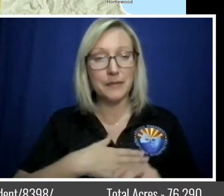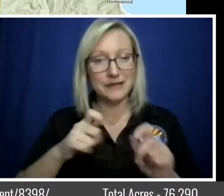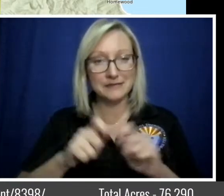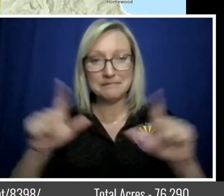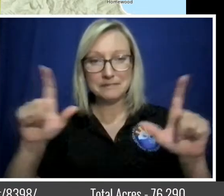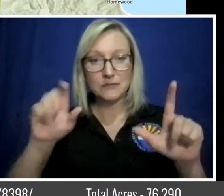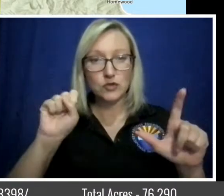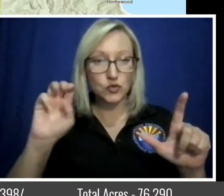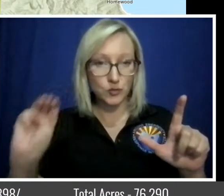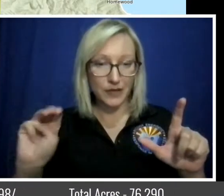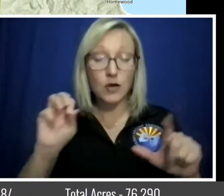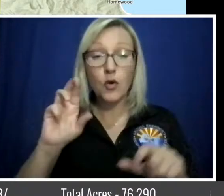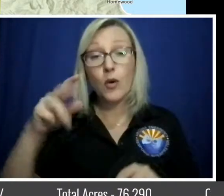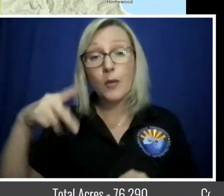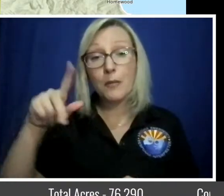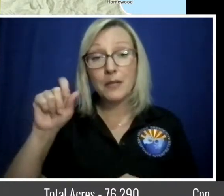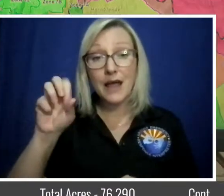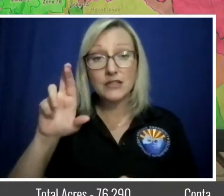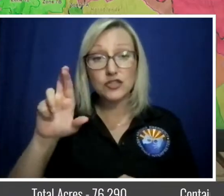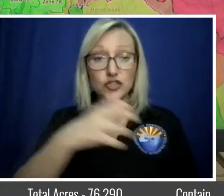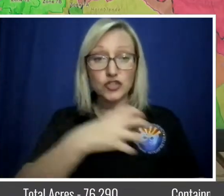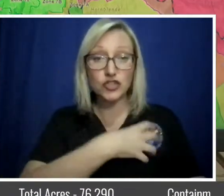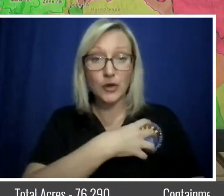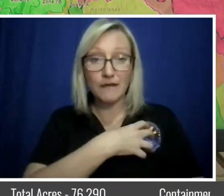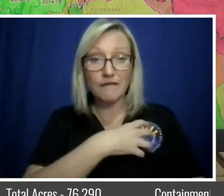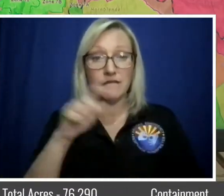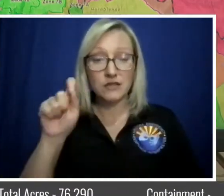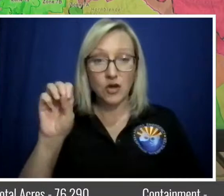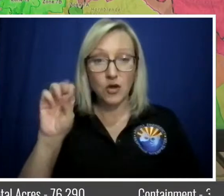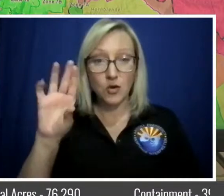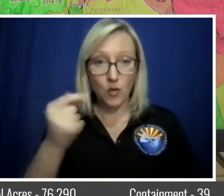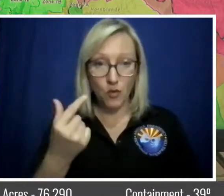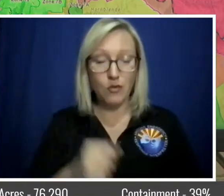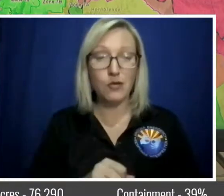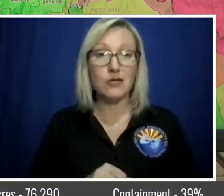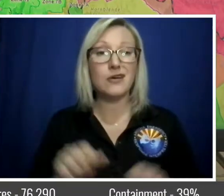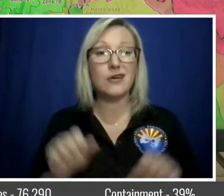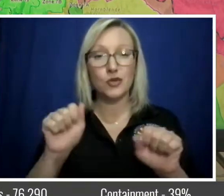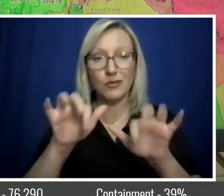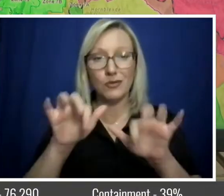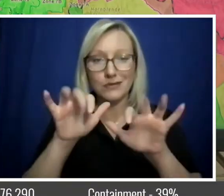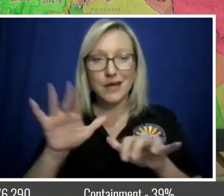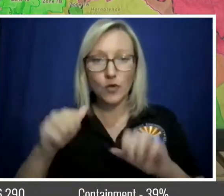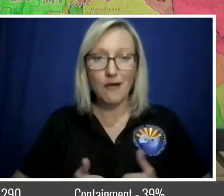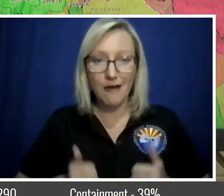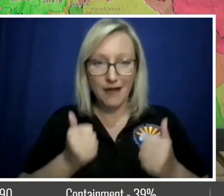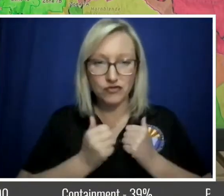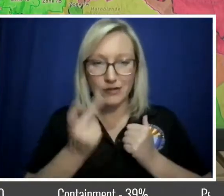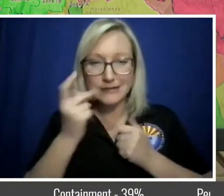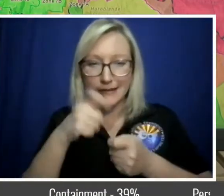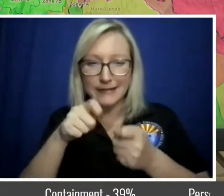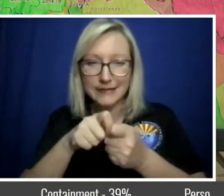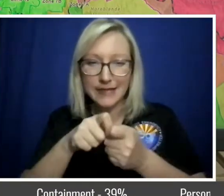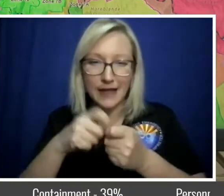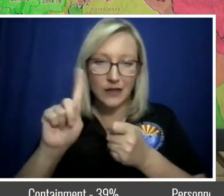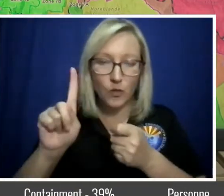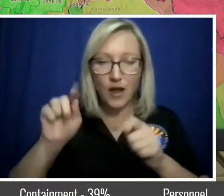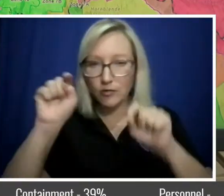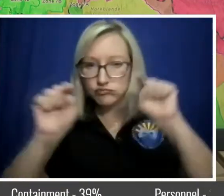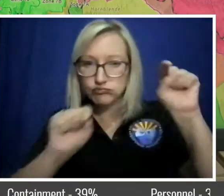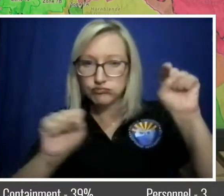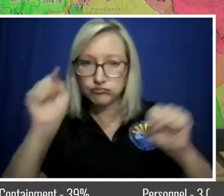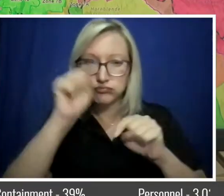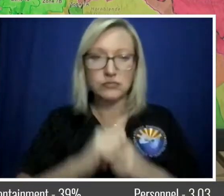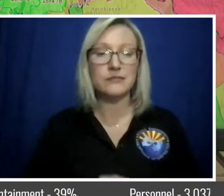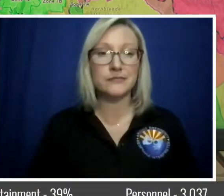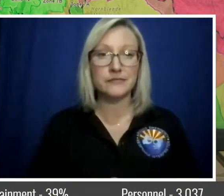placersheriff.org. Type in your address if you need to see exactly where your residence is. Today, we brought